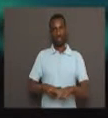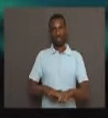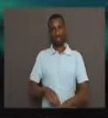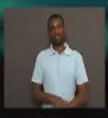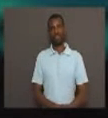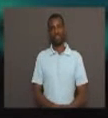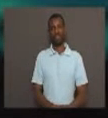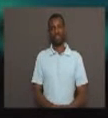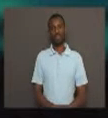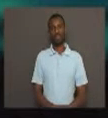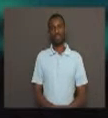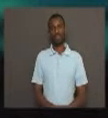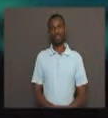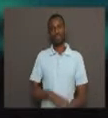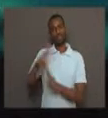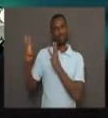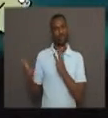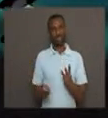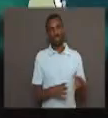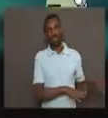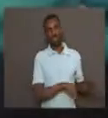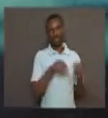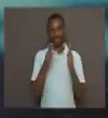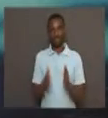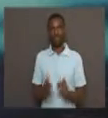Let's get back to our lesson.